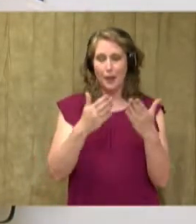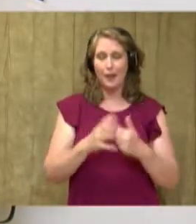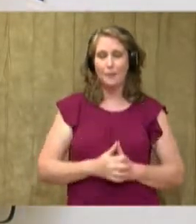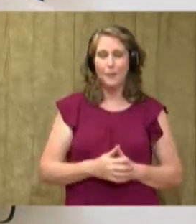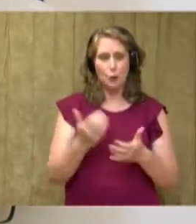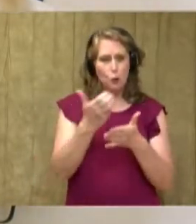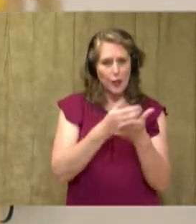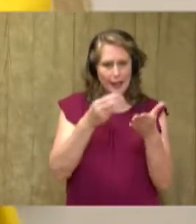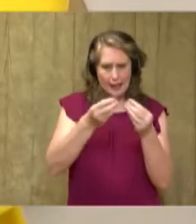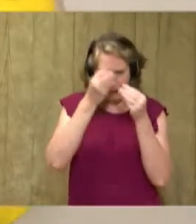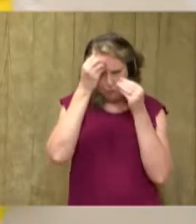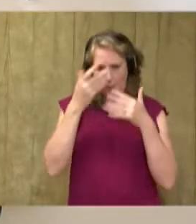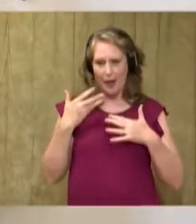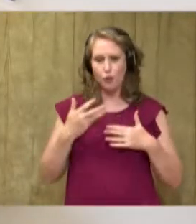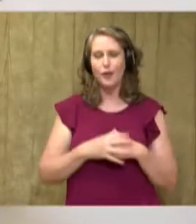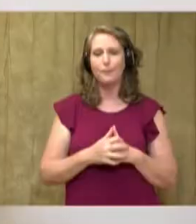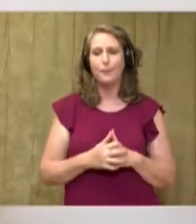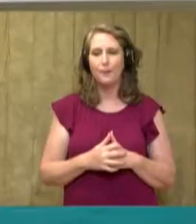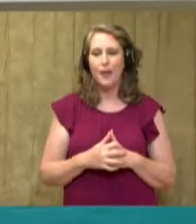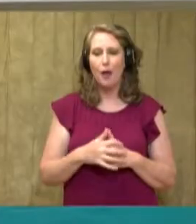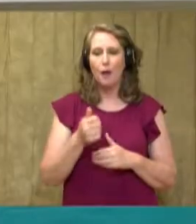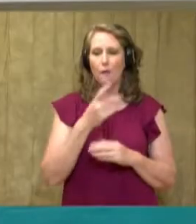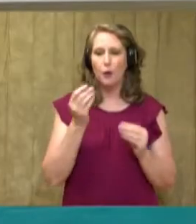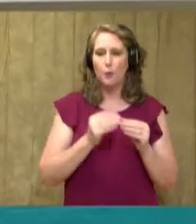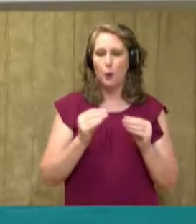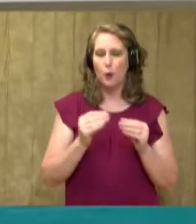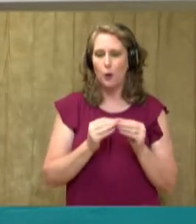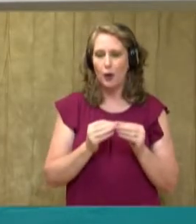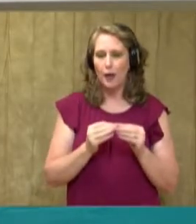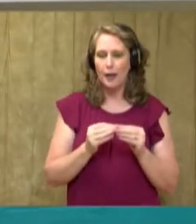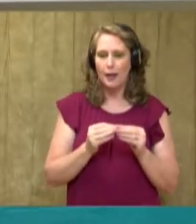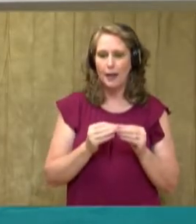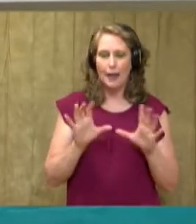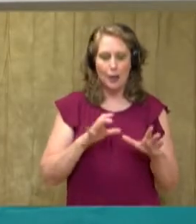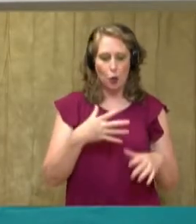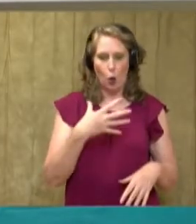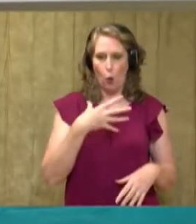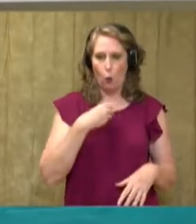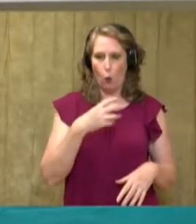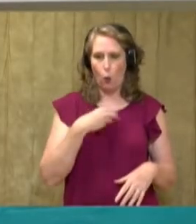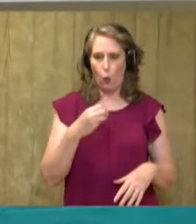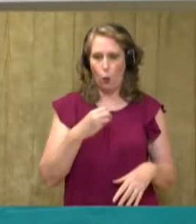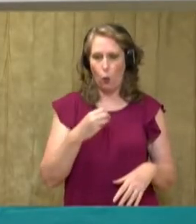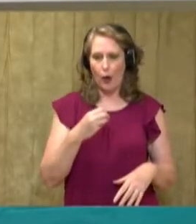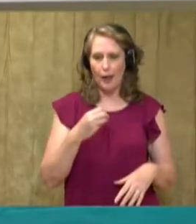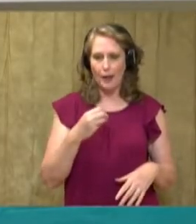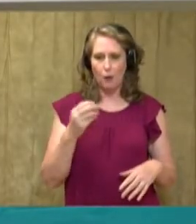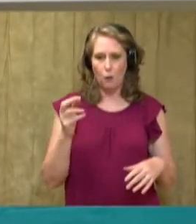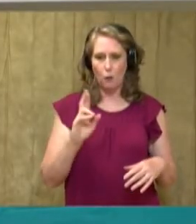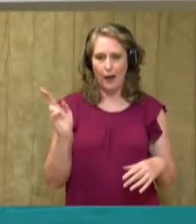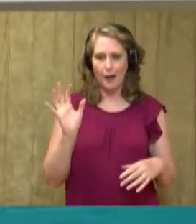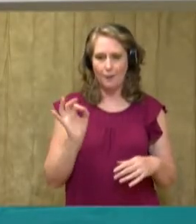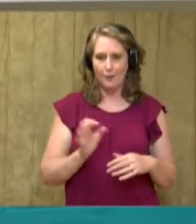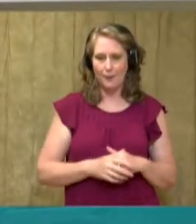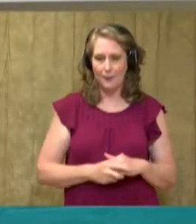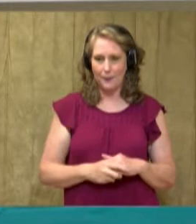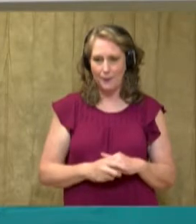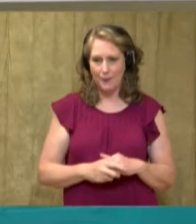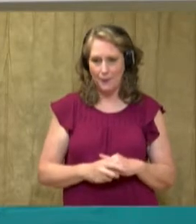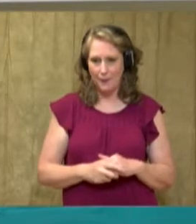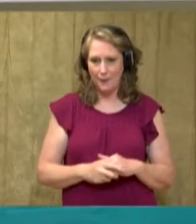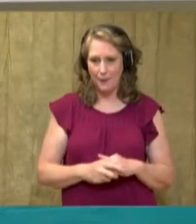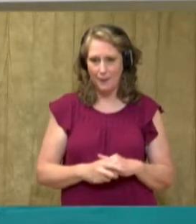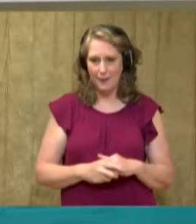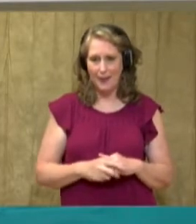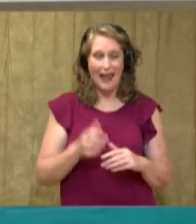information, right? All right, a couple more. All right, here we go. Let's do a white one. I'm going to get this one right here. Ready, and pop!